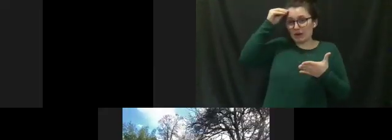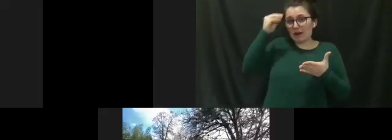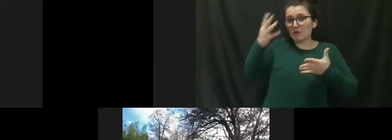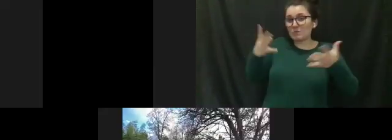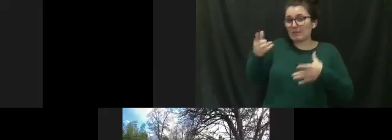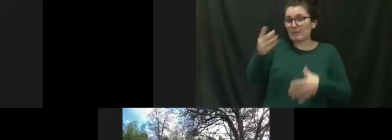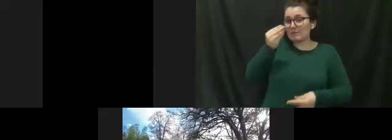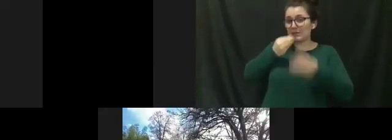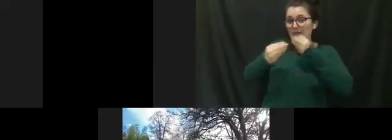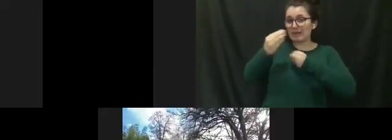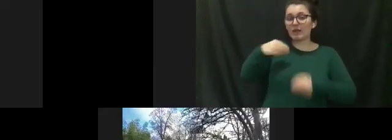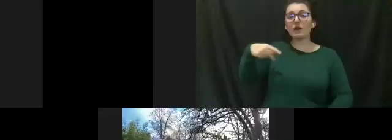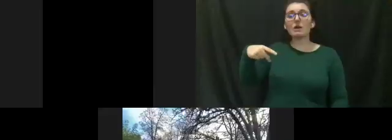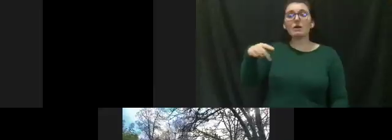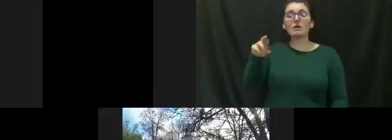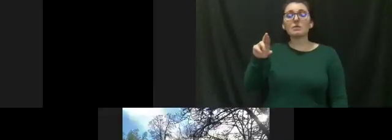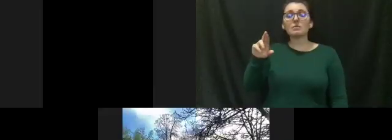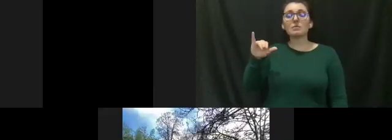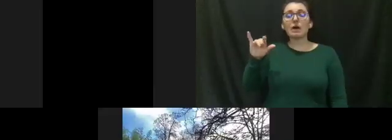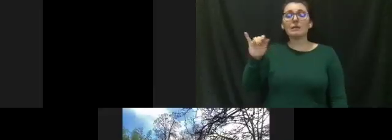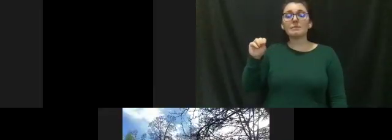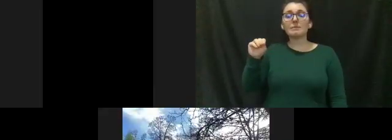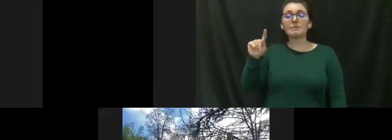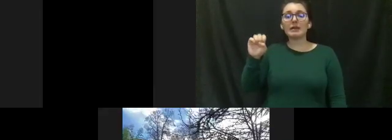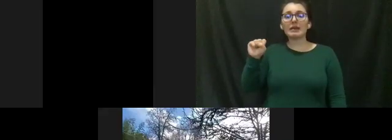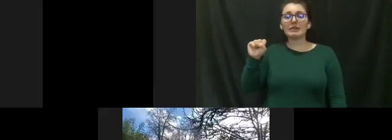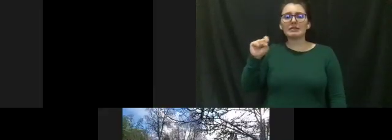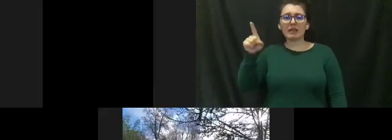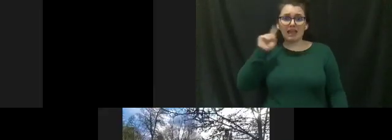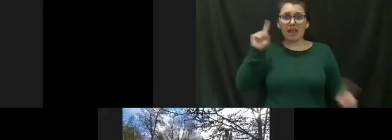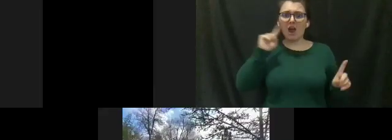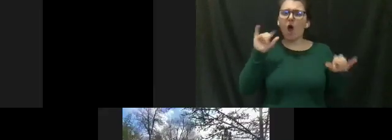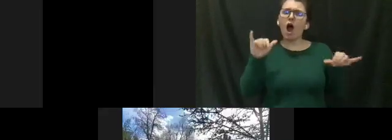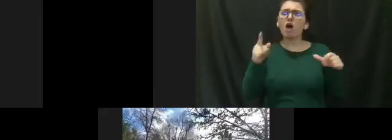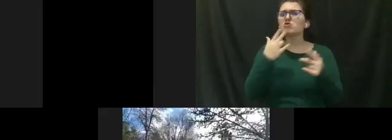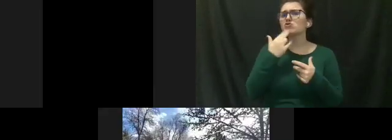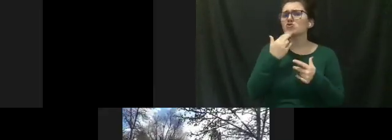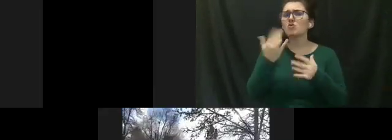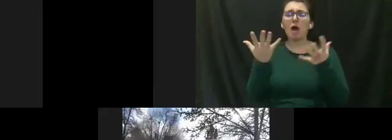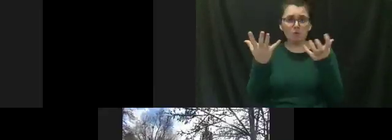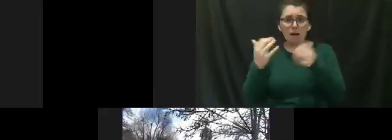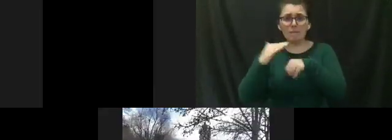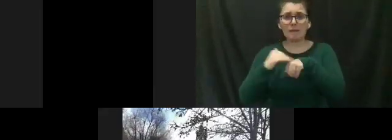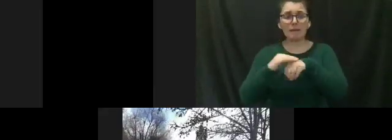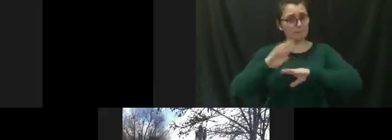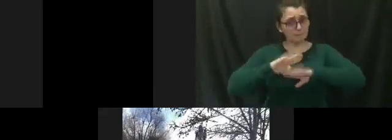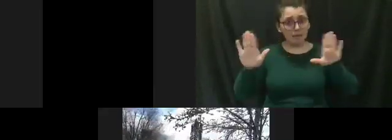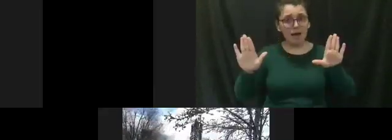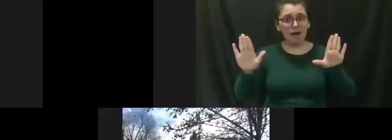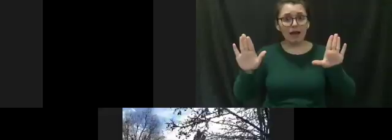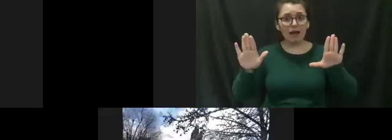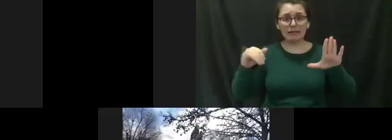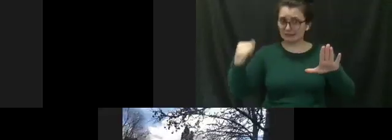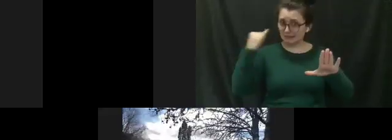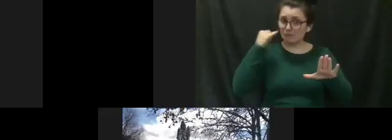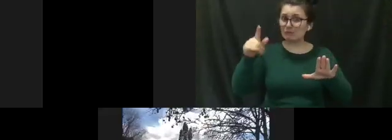And primates, we hear a lot of people say, oh my gosh, it's so cute, I want to have it as a pet. But guys, if you had to clean